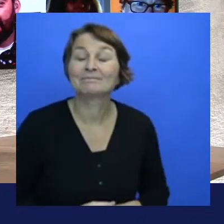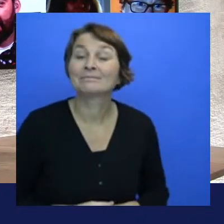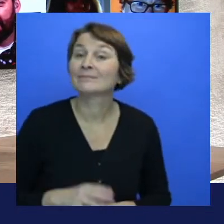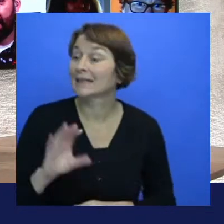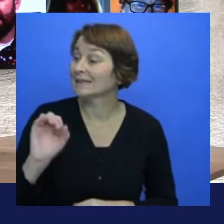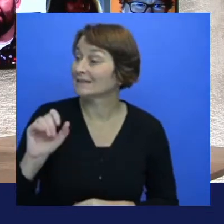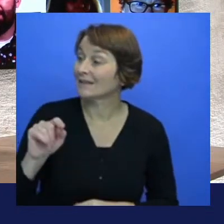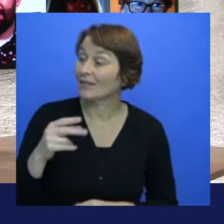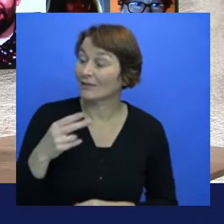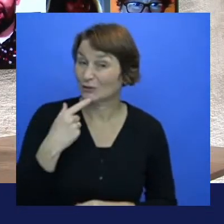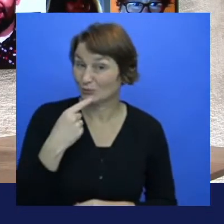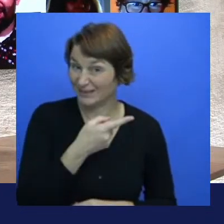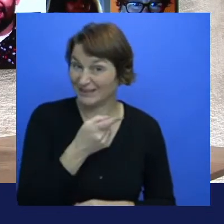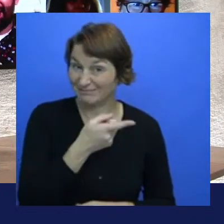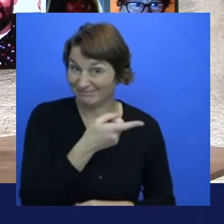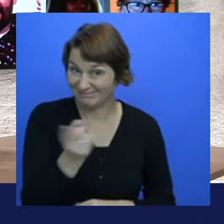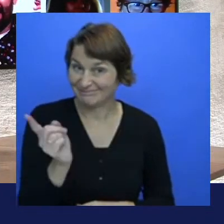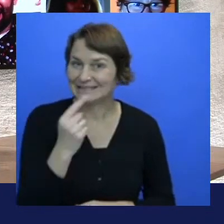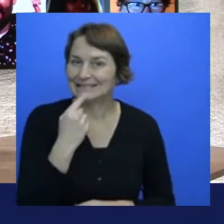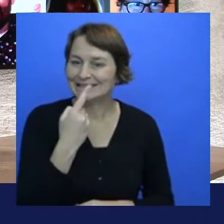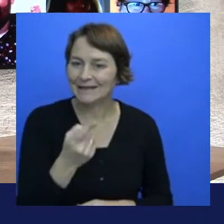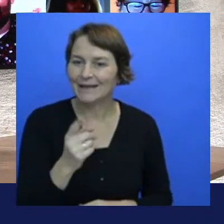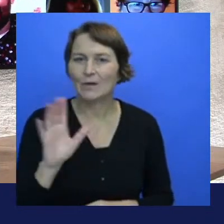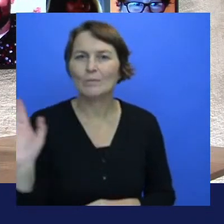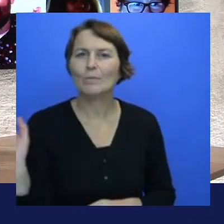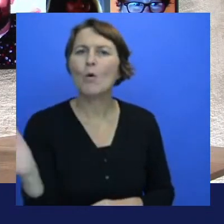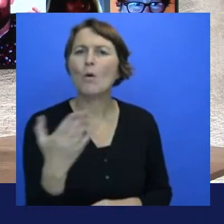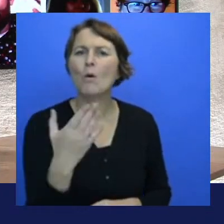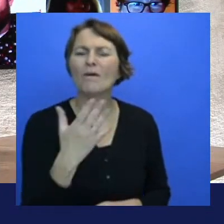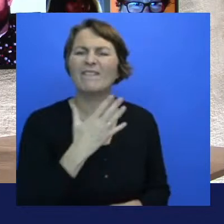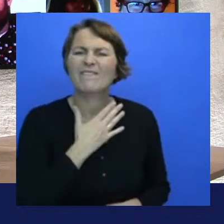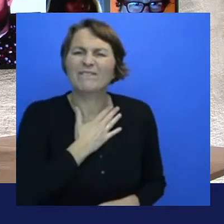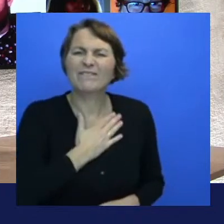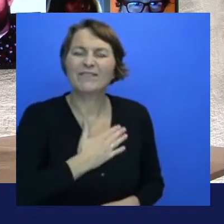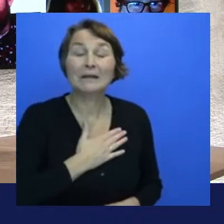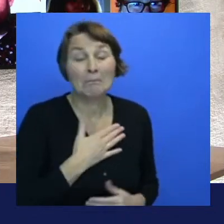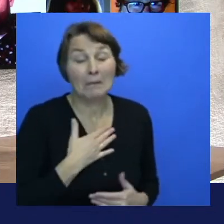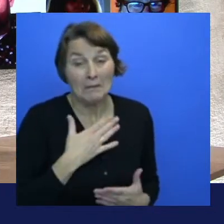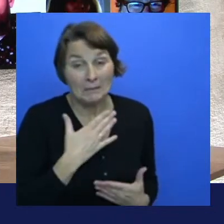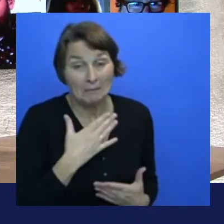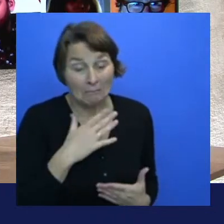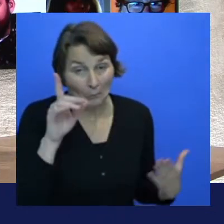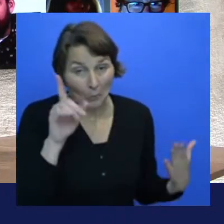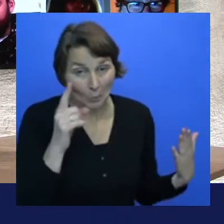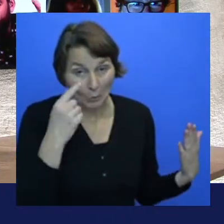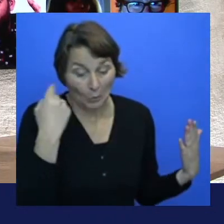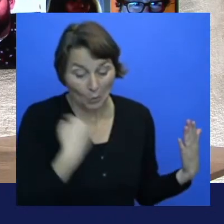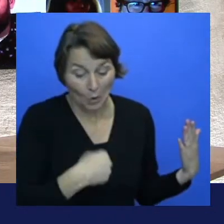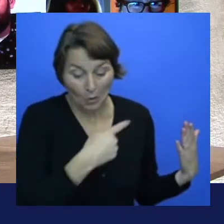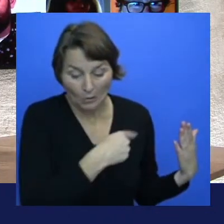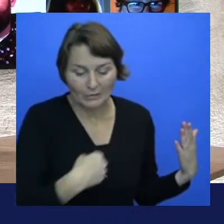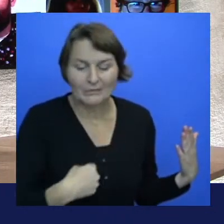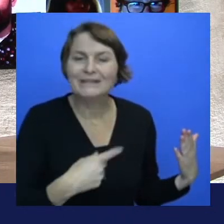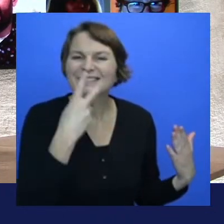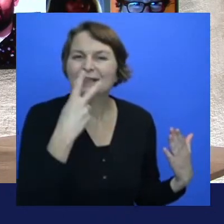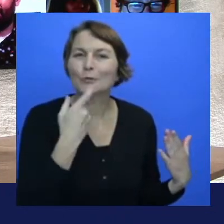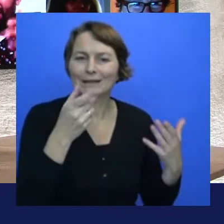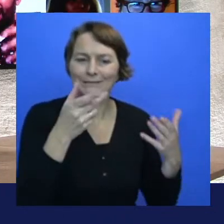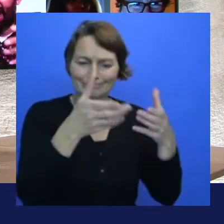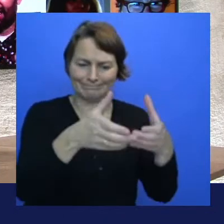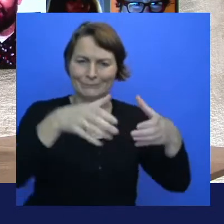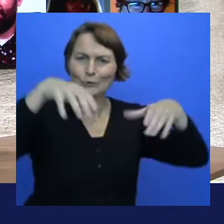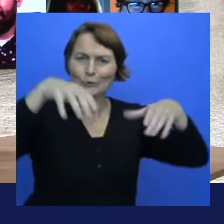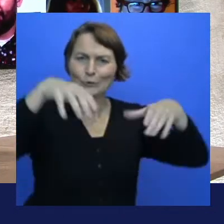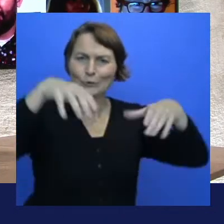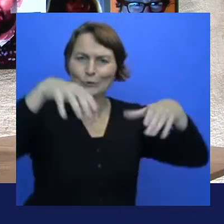Like, I get this sense, and maybe I'm wrong, but I see two camps when we talk about like learning